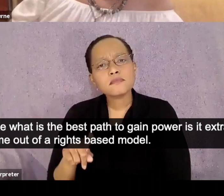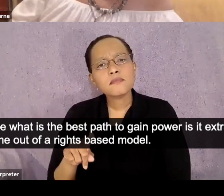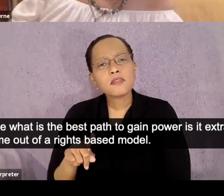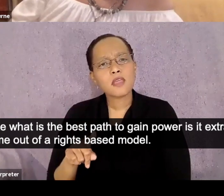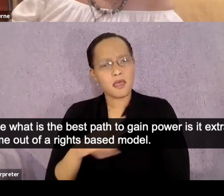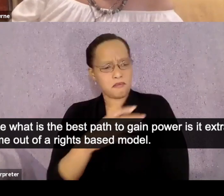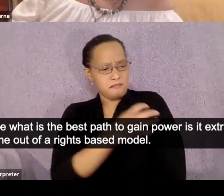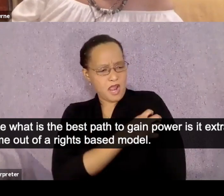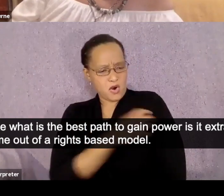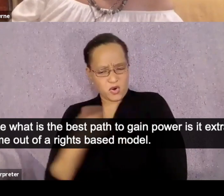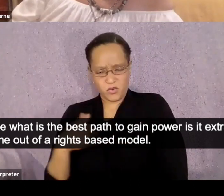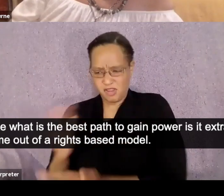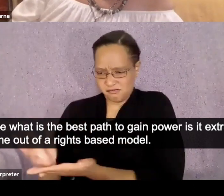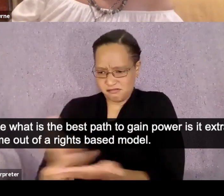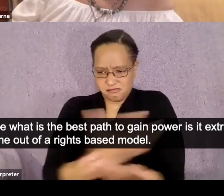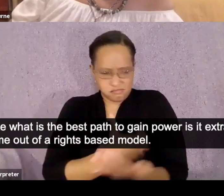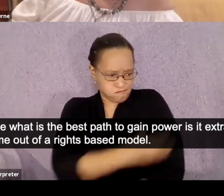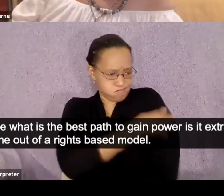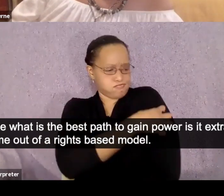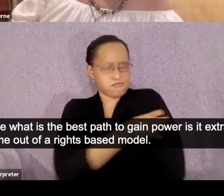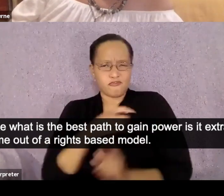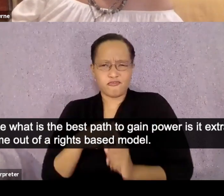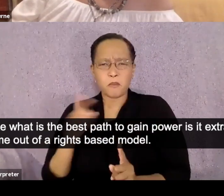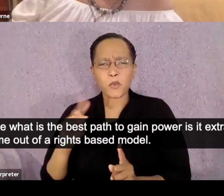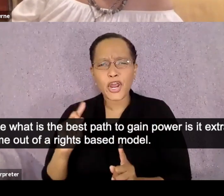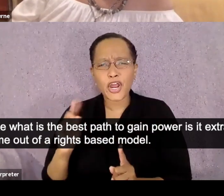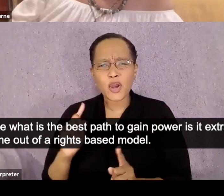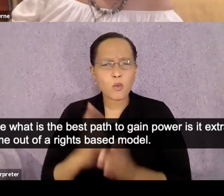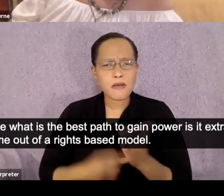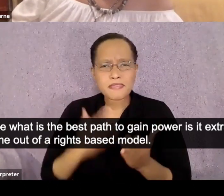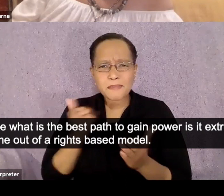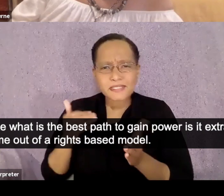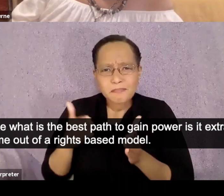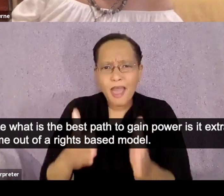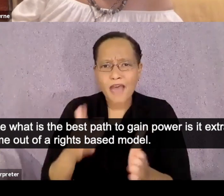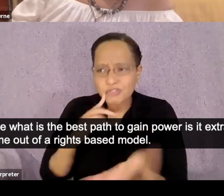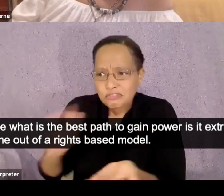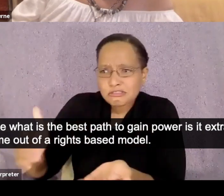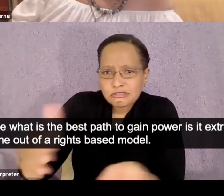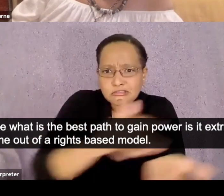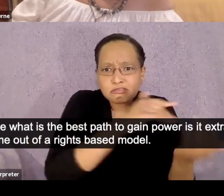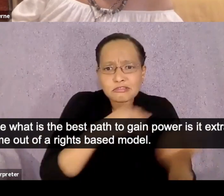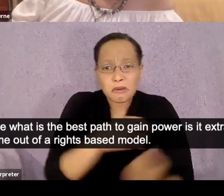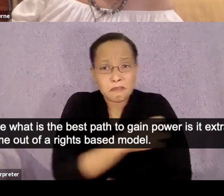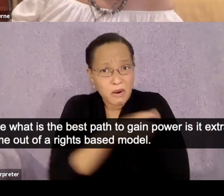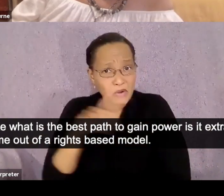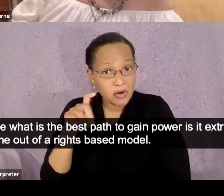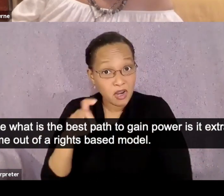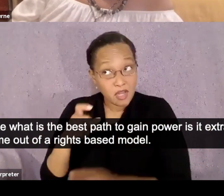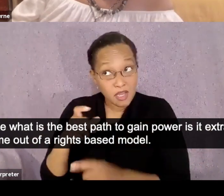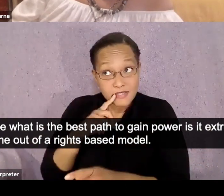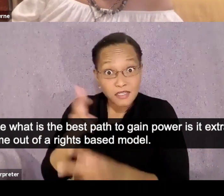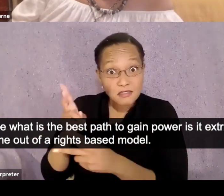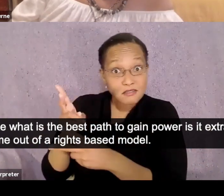power? Like, what is the best path to gain power? Is it extracting power from the state? Many of